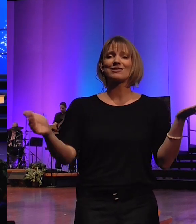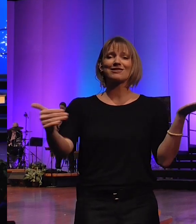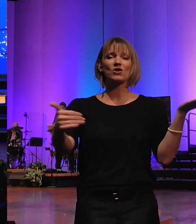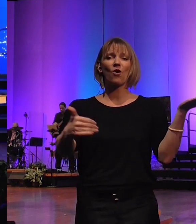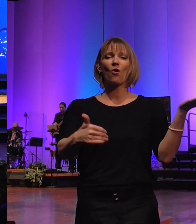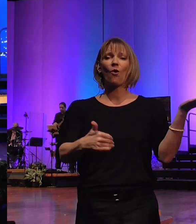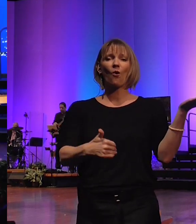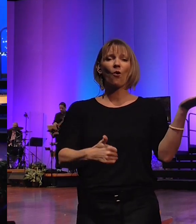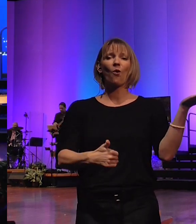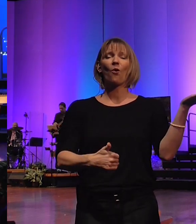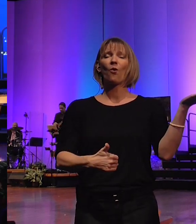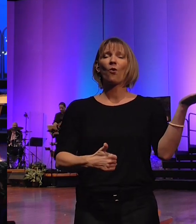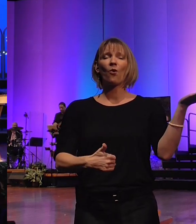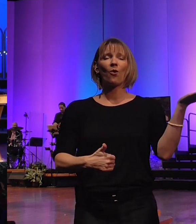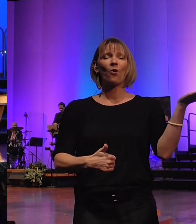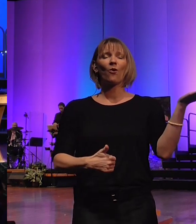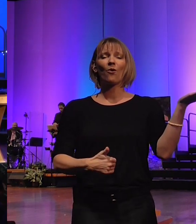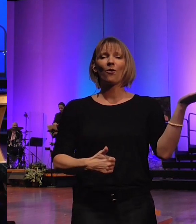my soul.